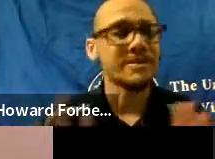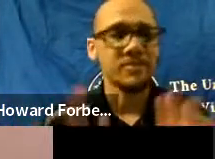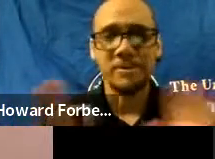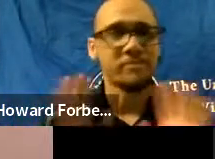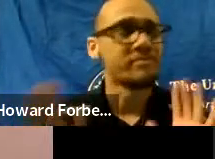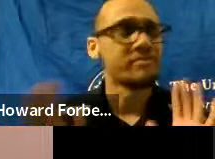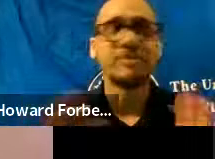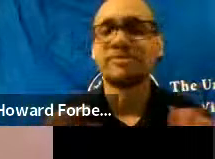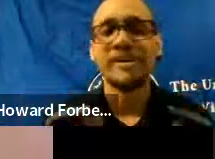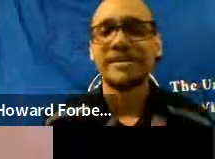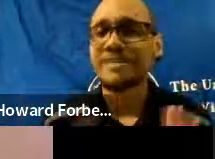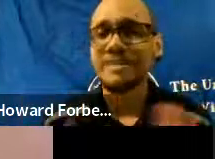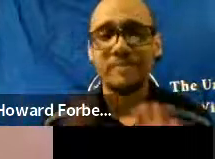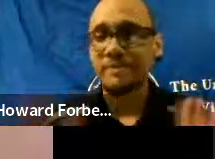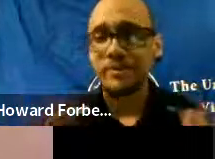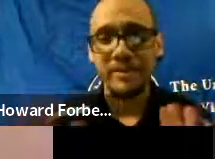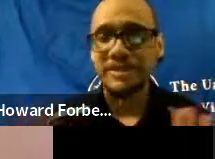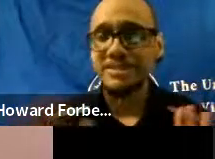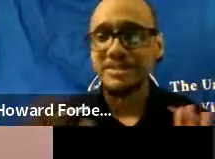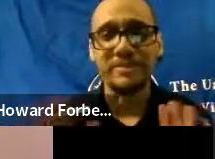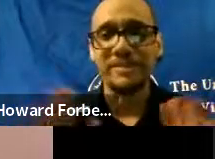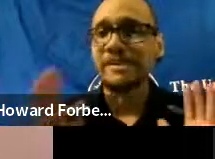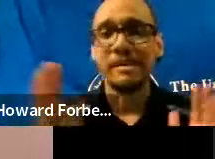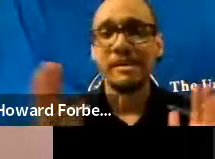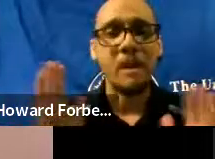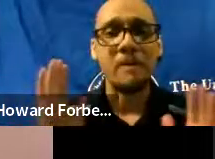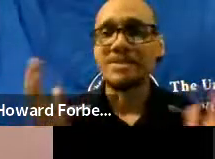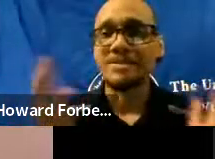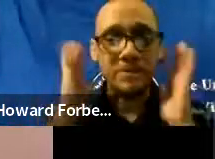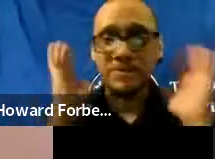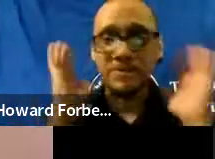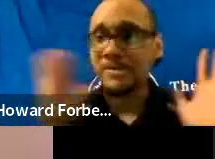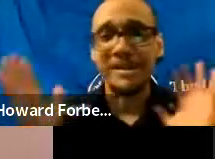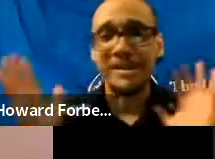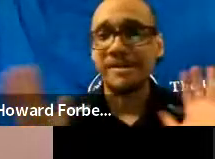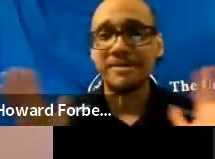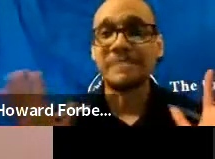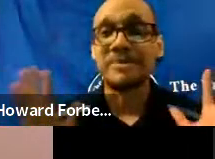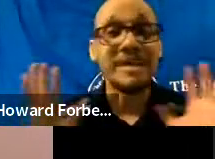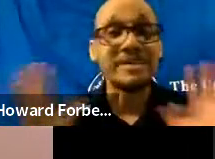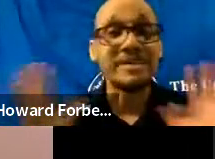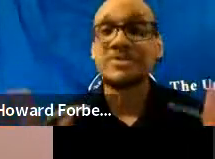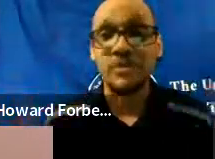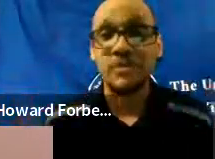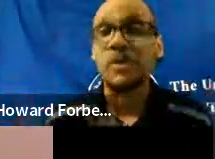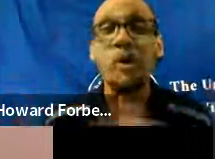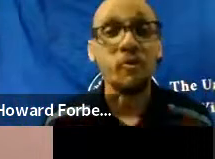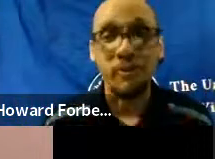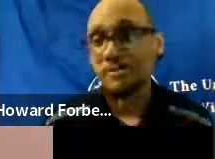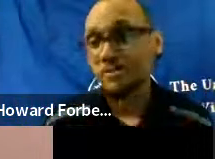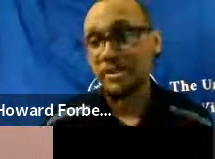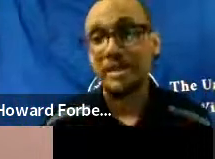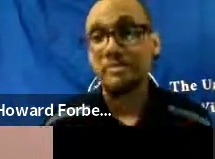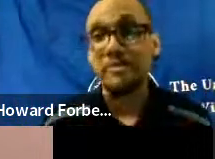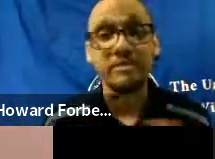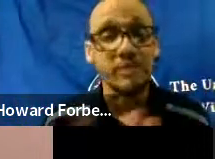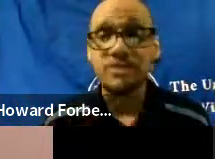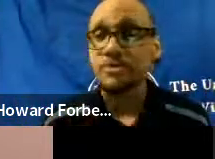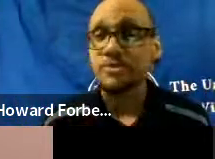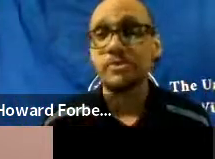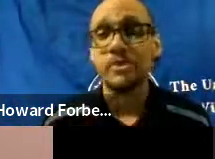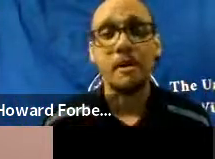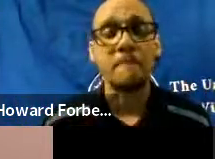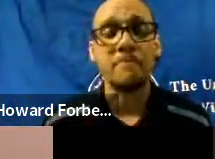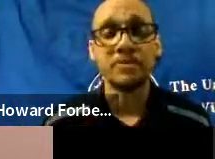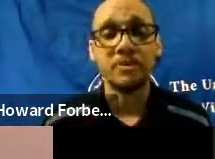on the screen, I swear Benjamin Franklin is probably rolling in his grave. His ears are ringing all the time because I use this quote over and over again, but it